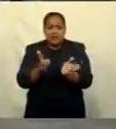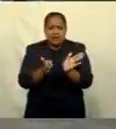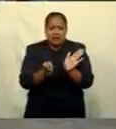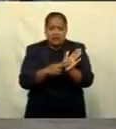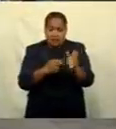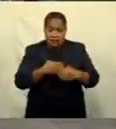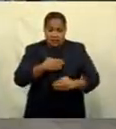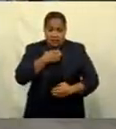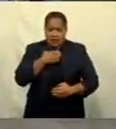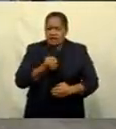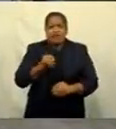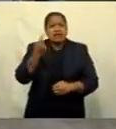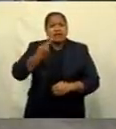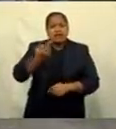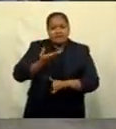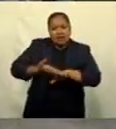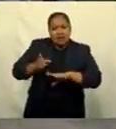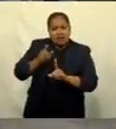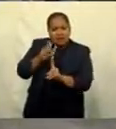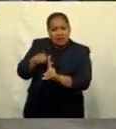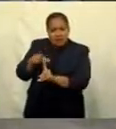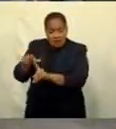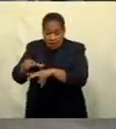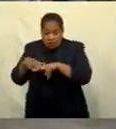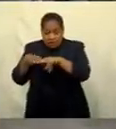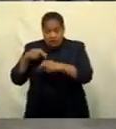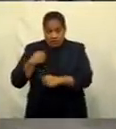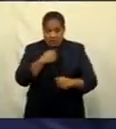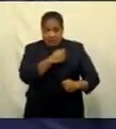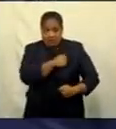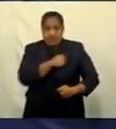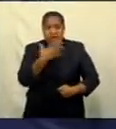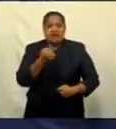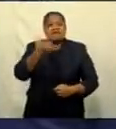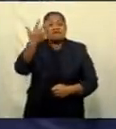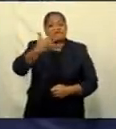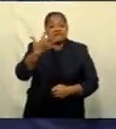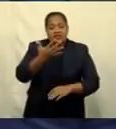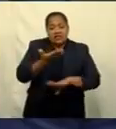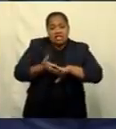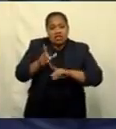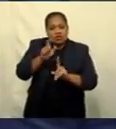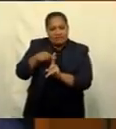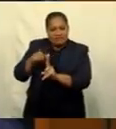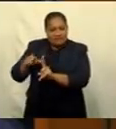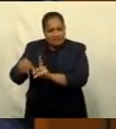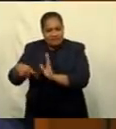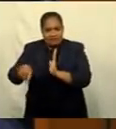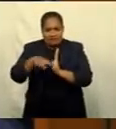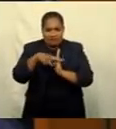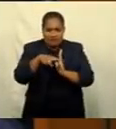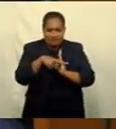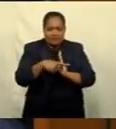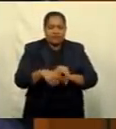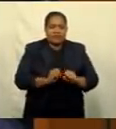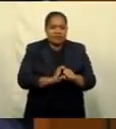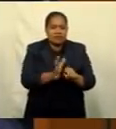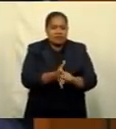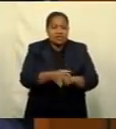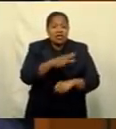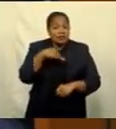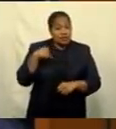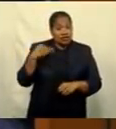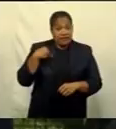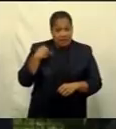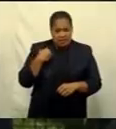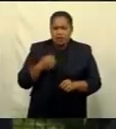with 11 new cases, while the Fiji military has reported 15 new infections. According to the Ministry of Health, the majority